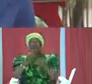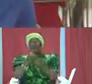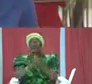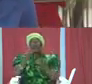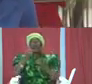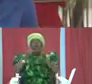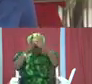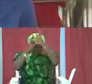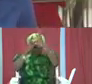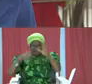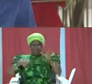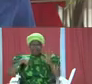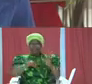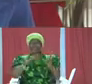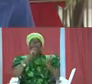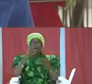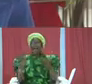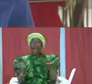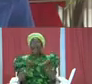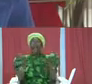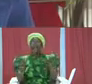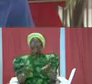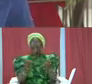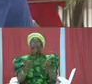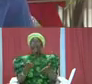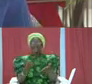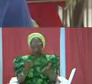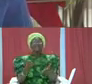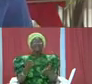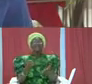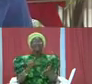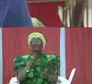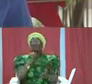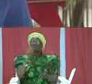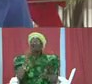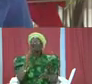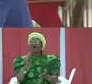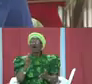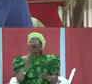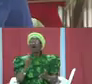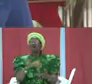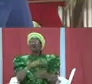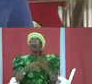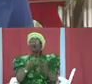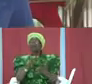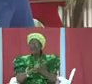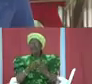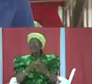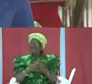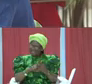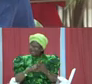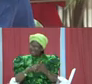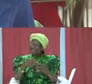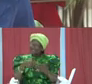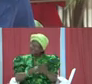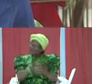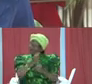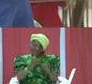Father, we are aware that not all those who said Happy New Year are still alive